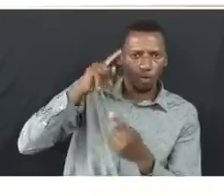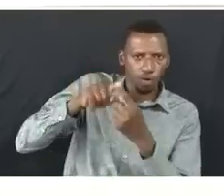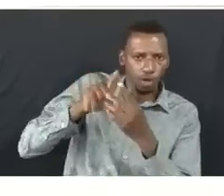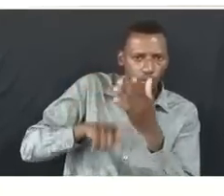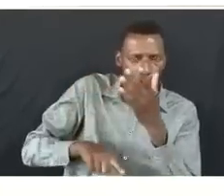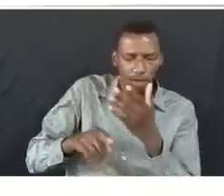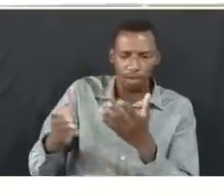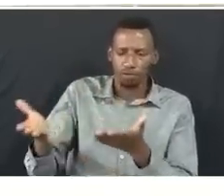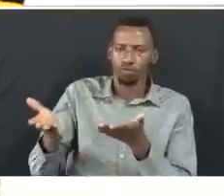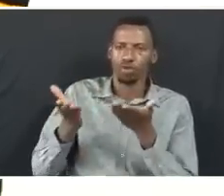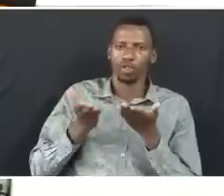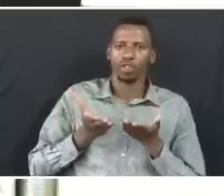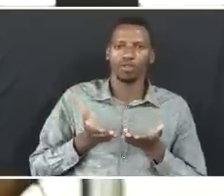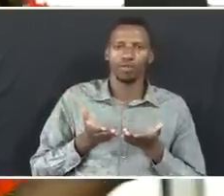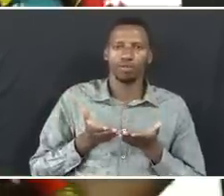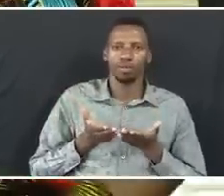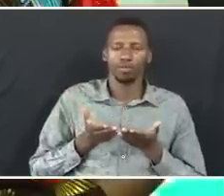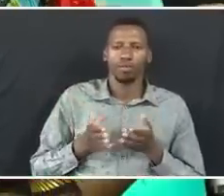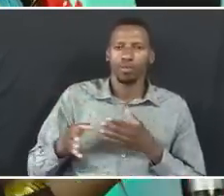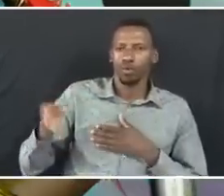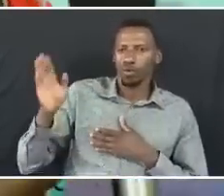A woman was created to,